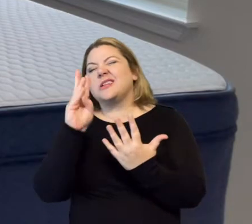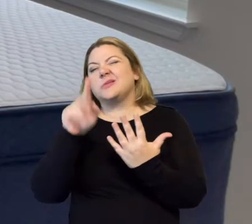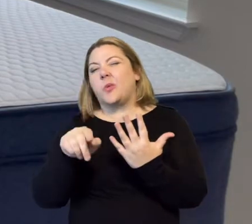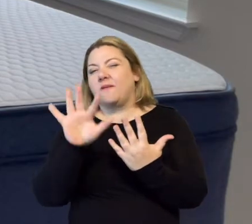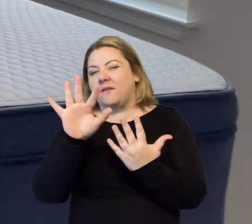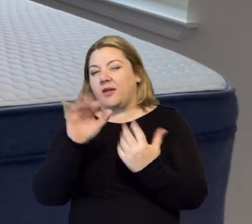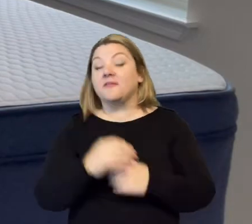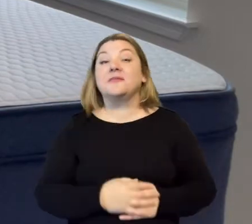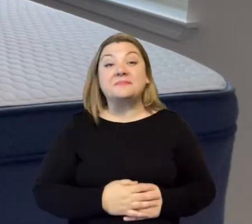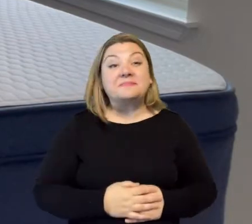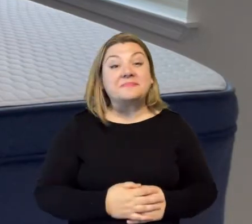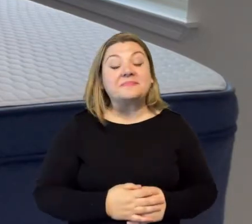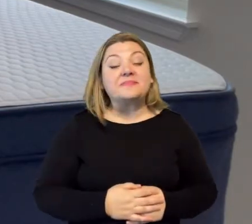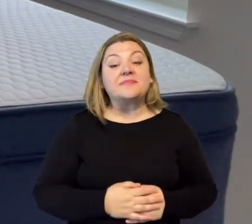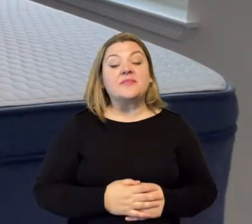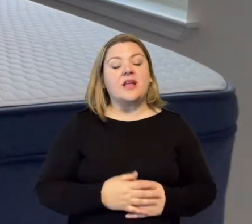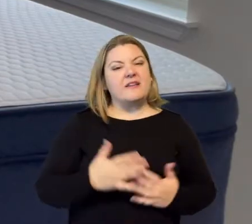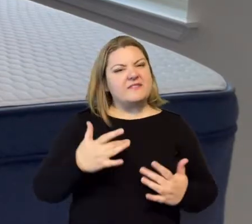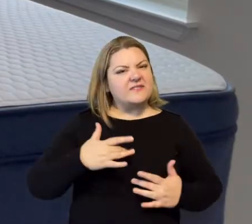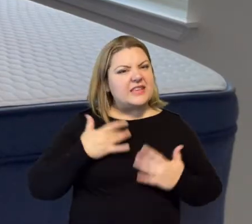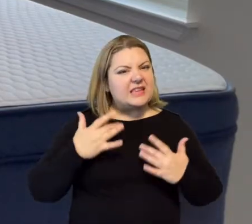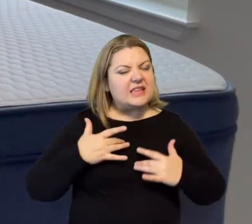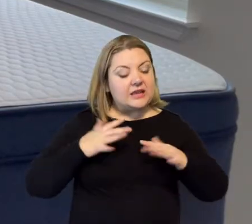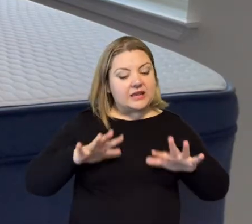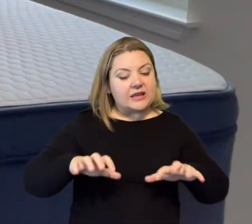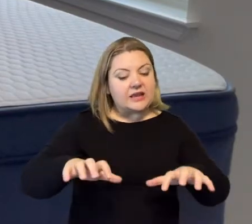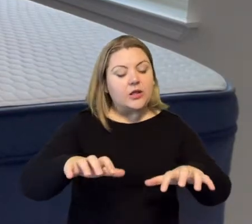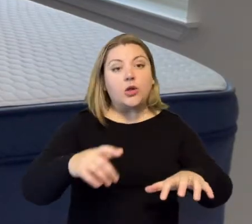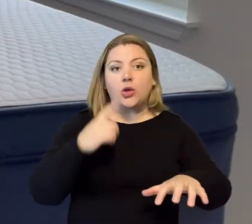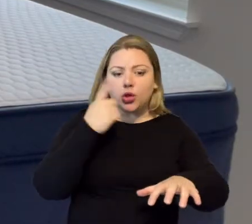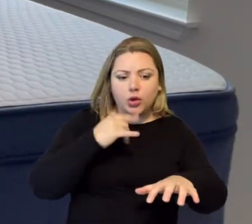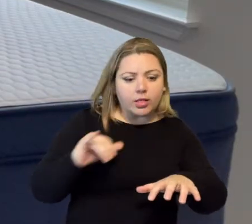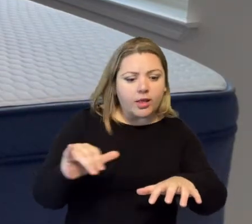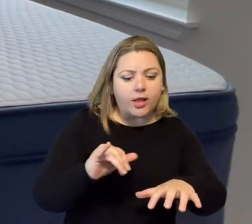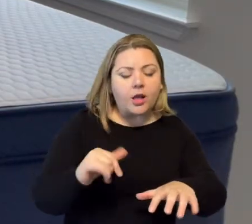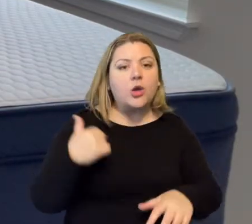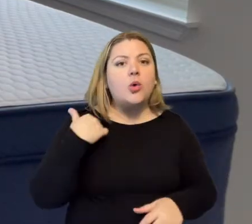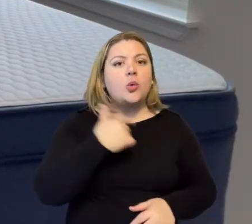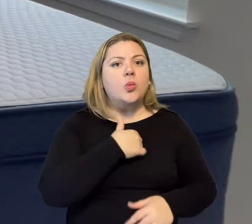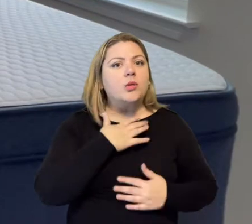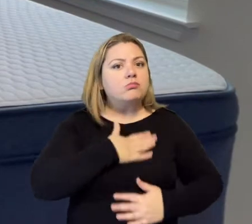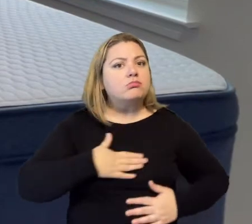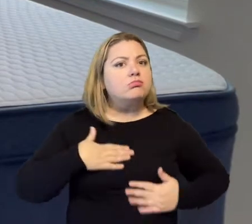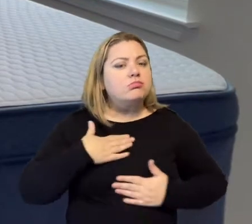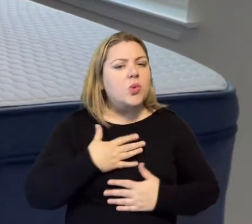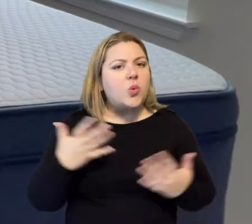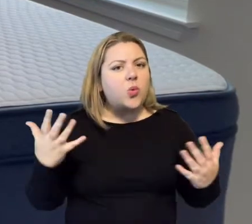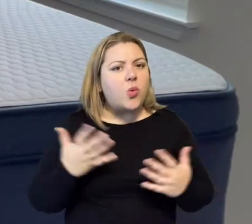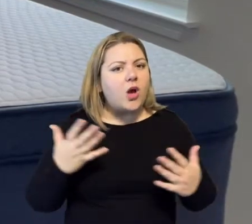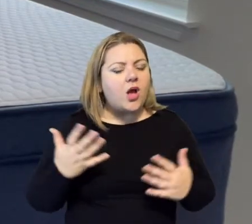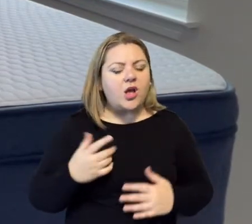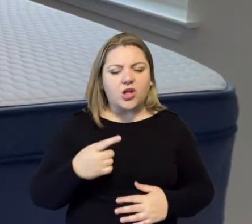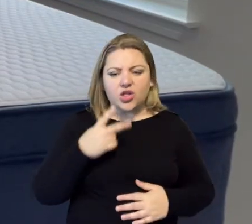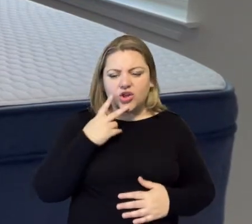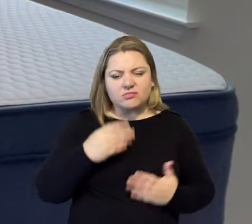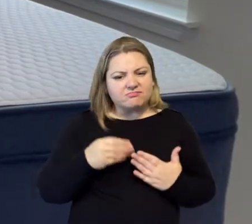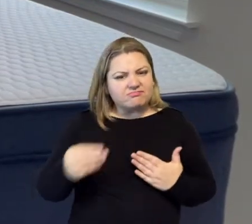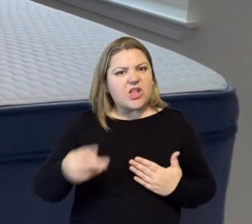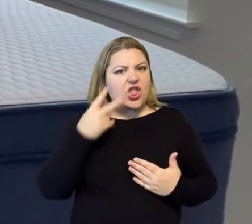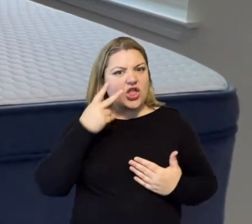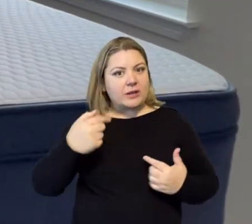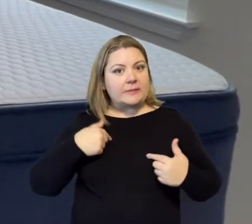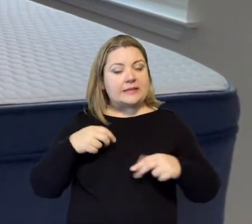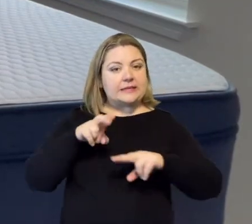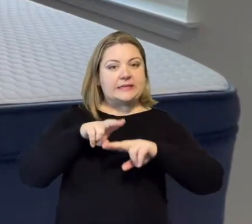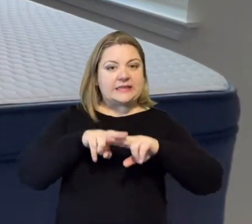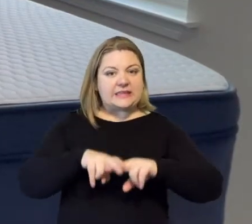the feel and just the look of the mattress, what we were really impressed about was the luxurious, like really, I mean, if you can see how I'm